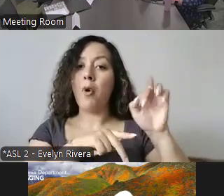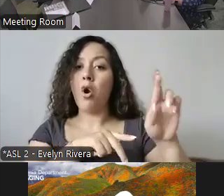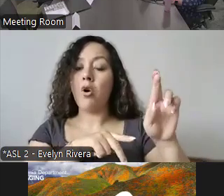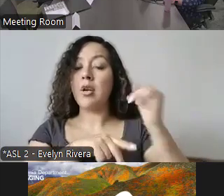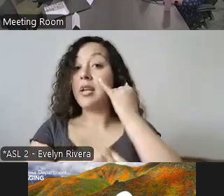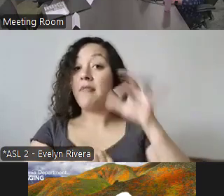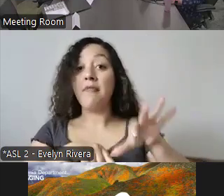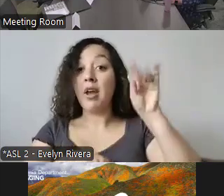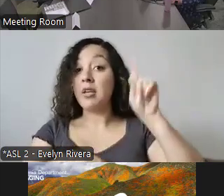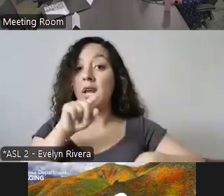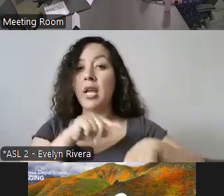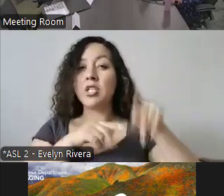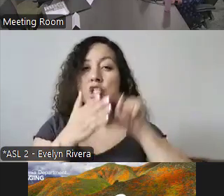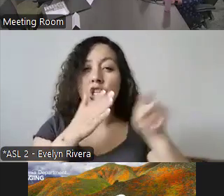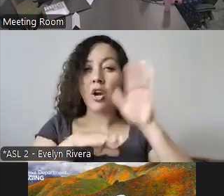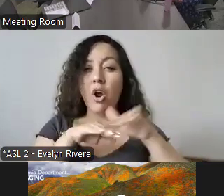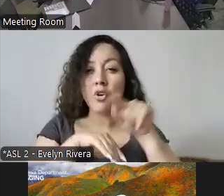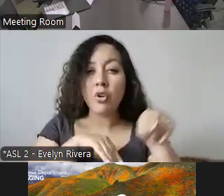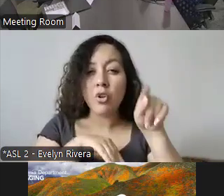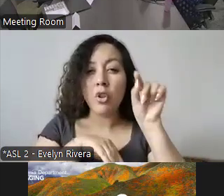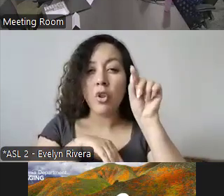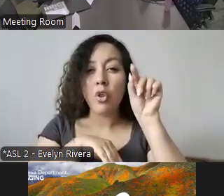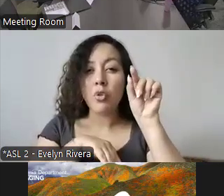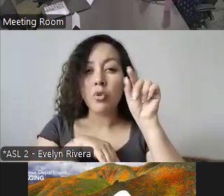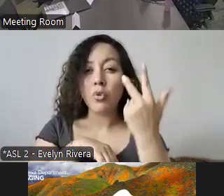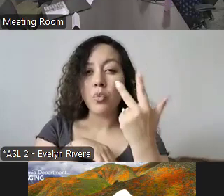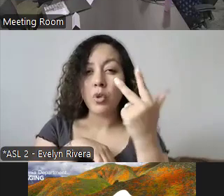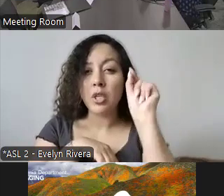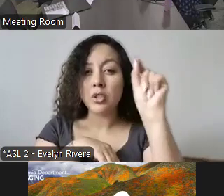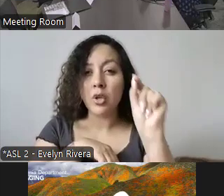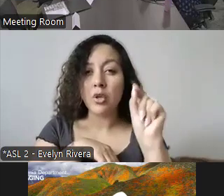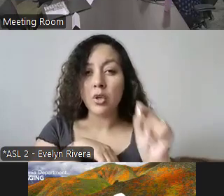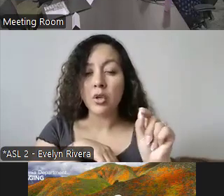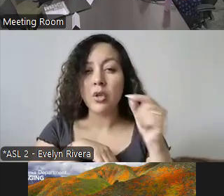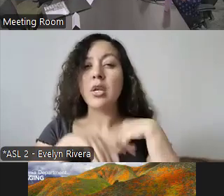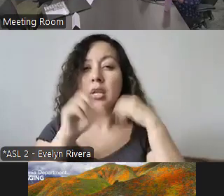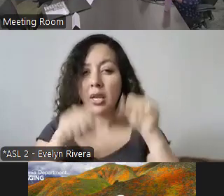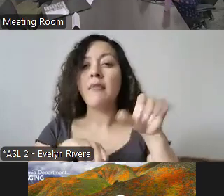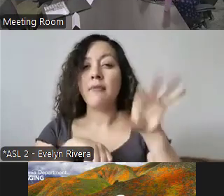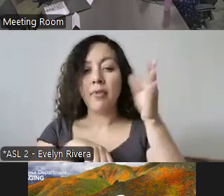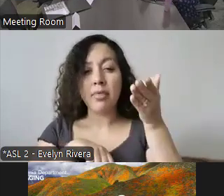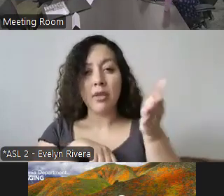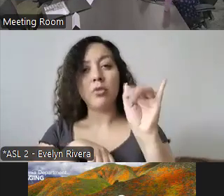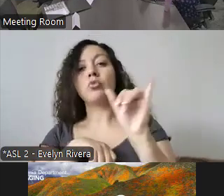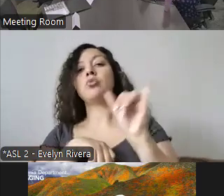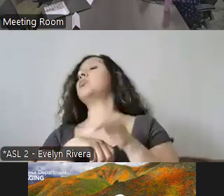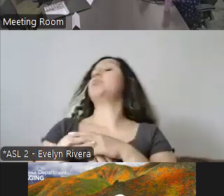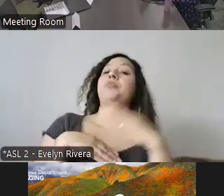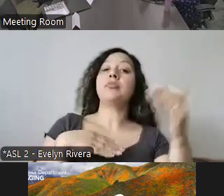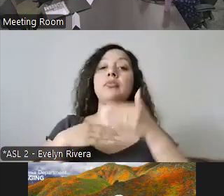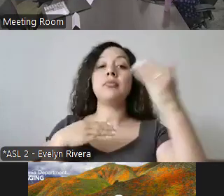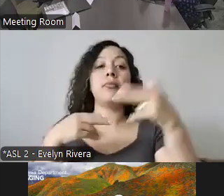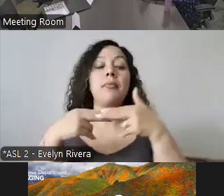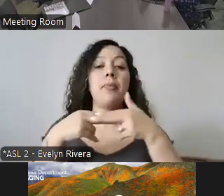can't find it, check under those three dots. The more function, it might be hiding under there. Next slide.